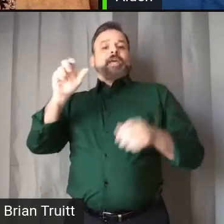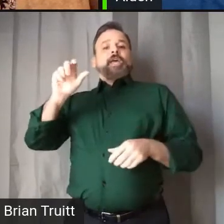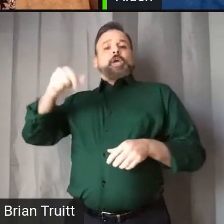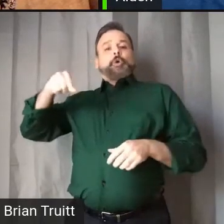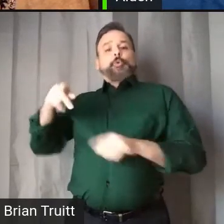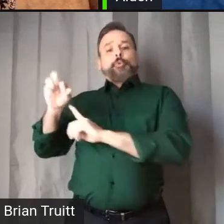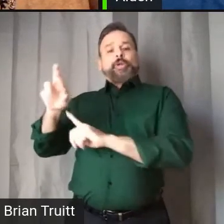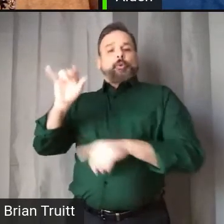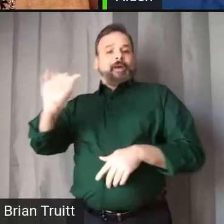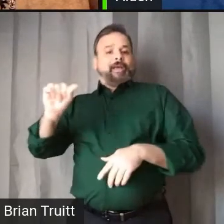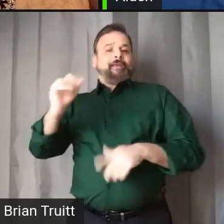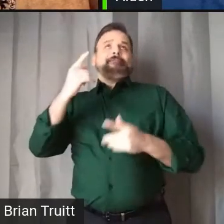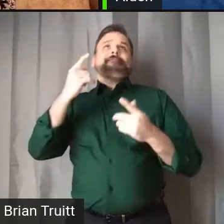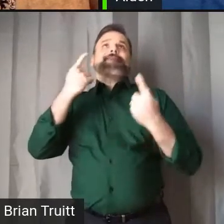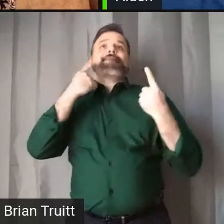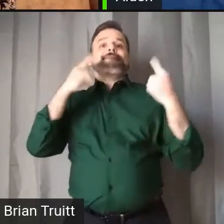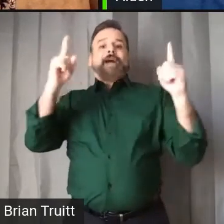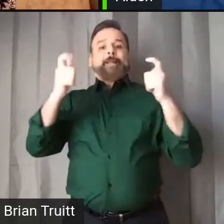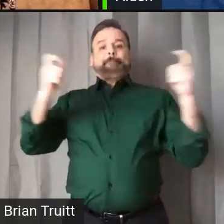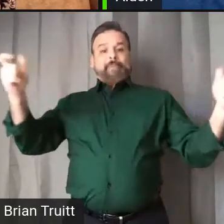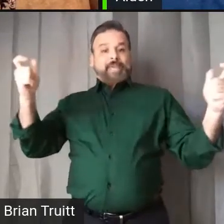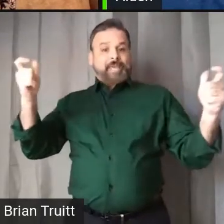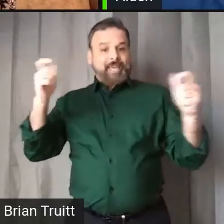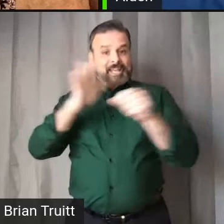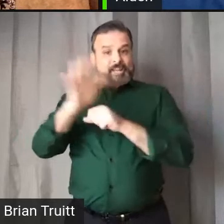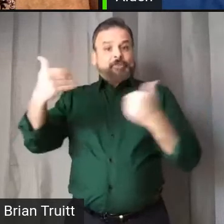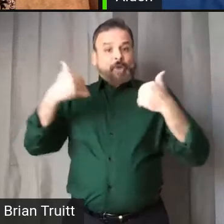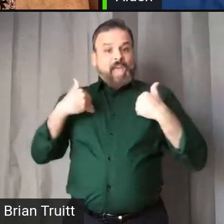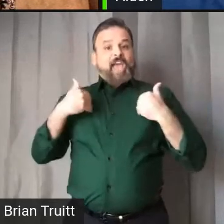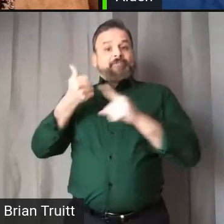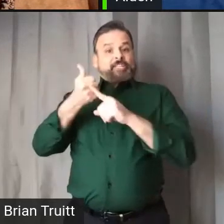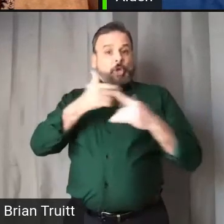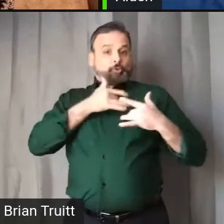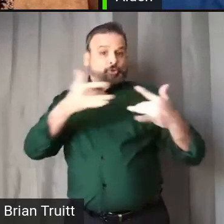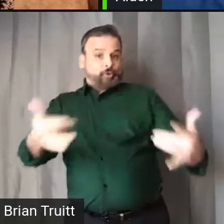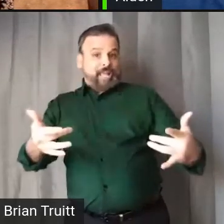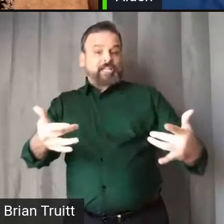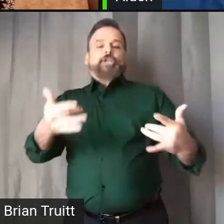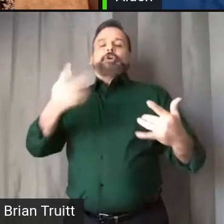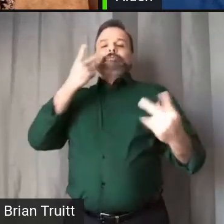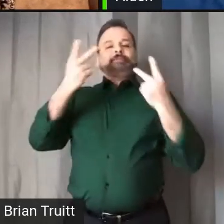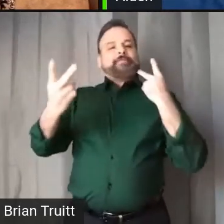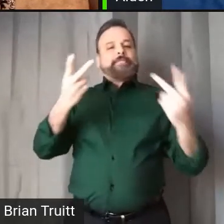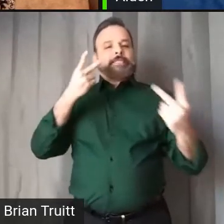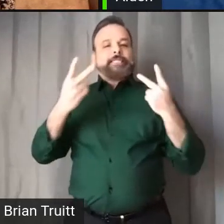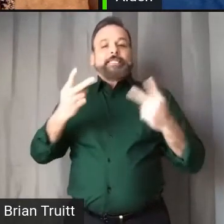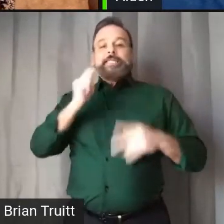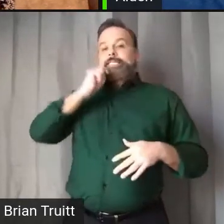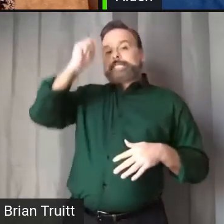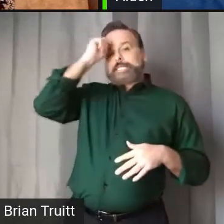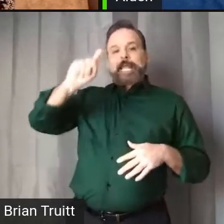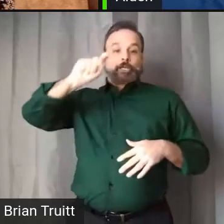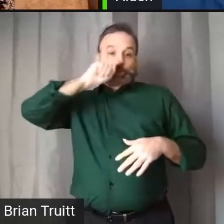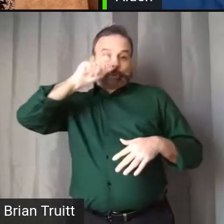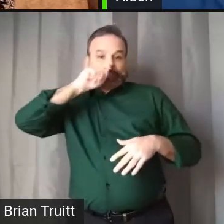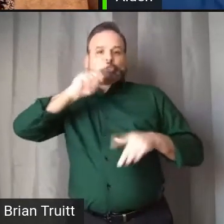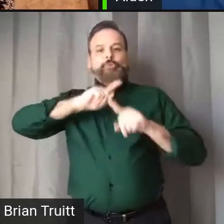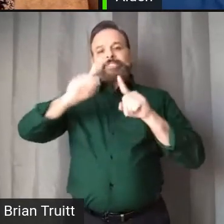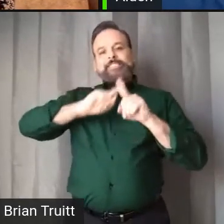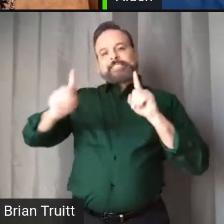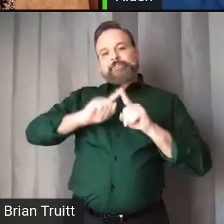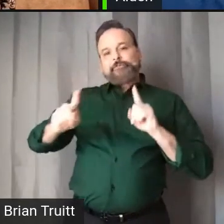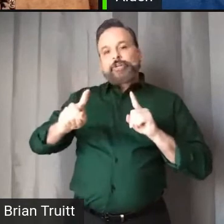couple years, there's nothing we've seen rise further and faster than teenage witches in a whole rainbow of orientations and genders." So we